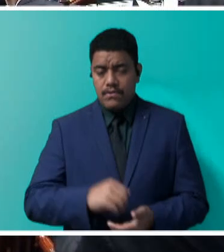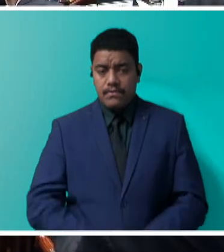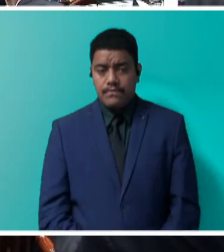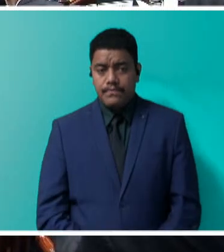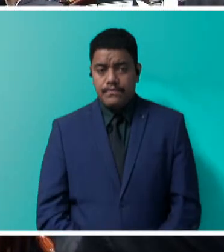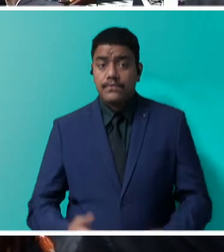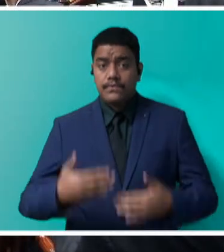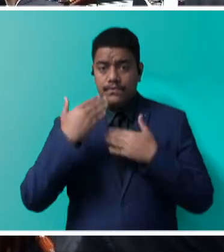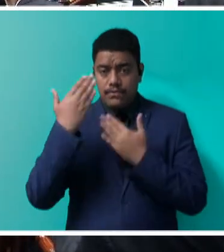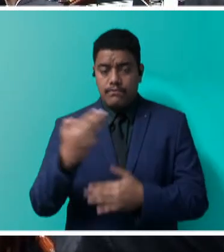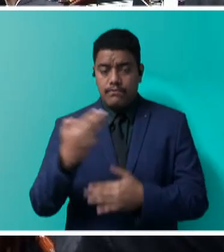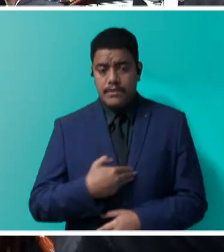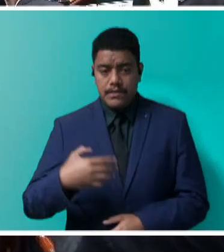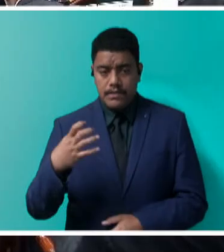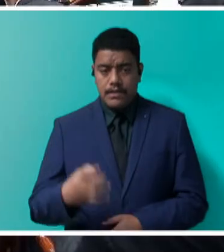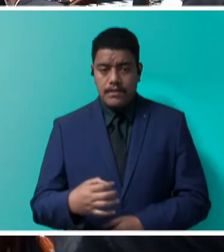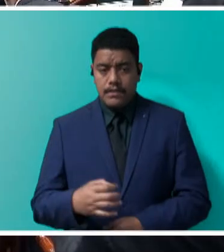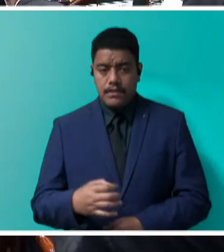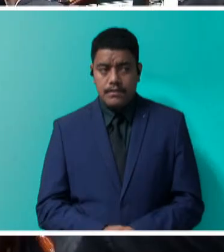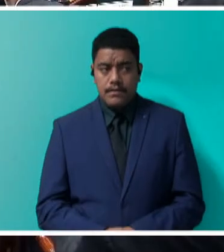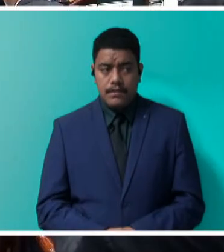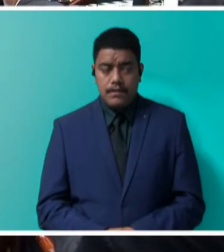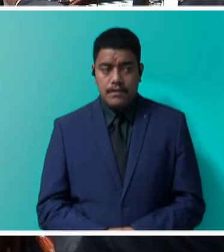Honourable Minister. The